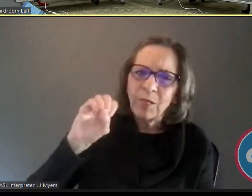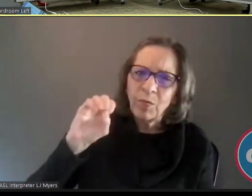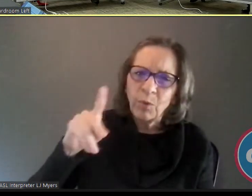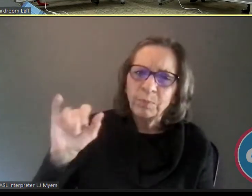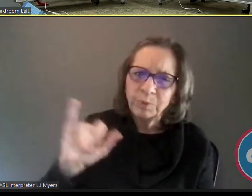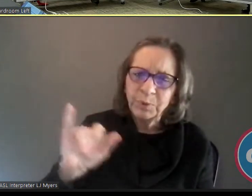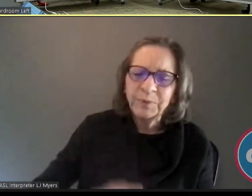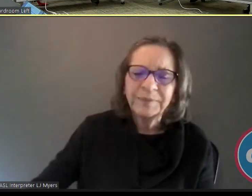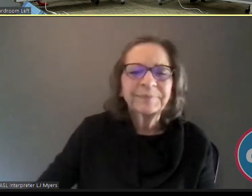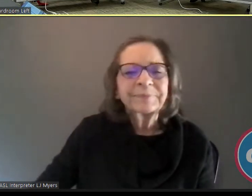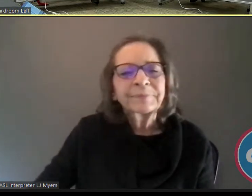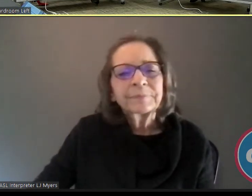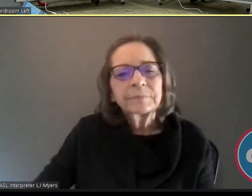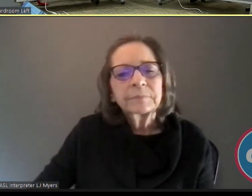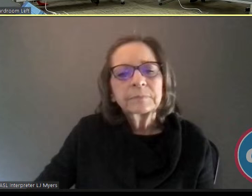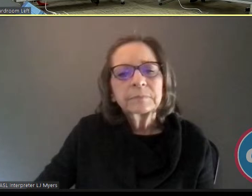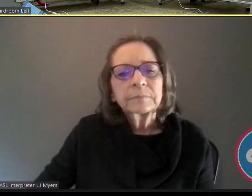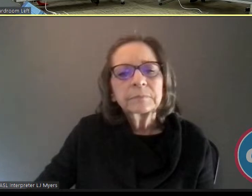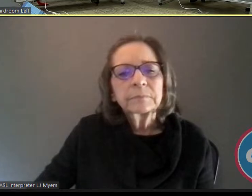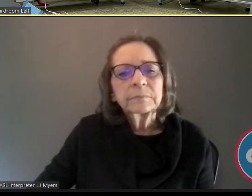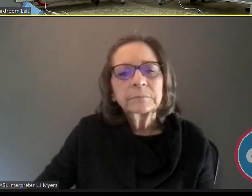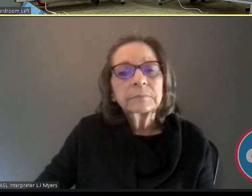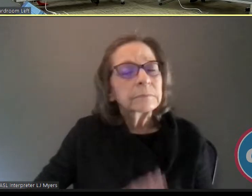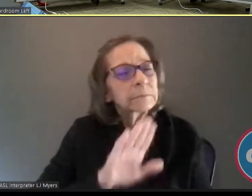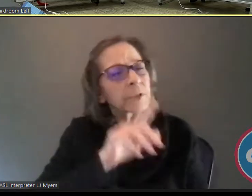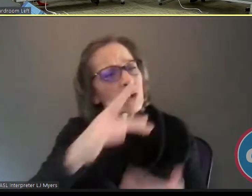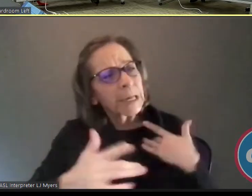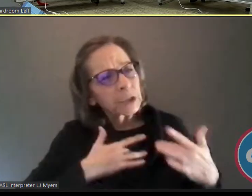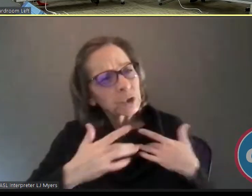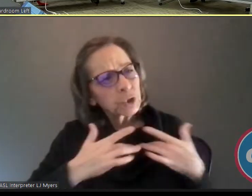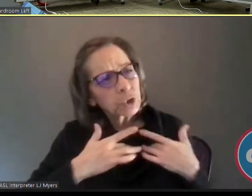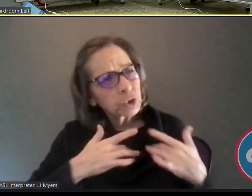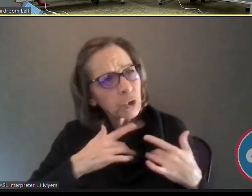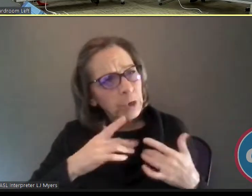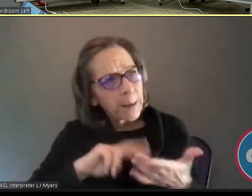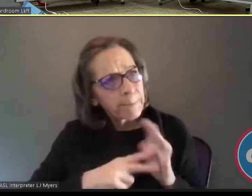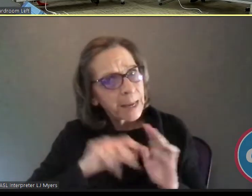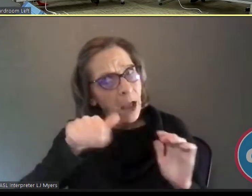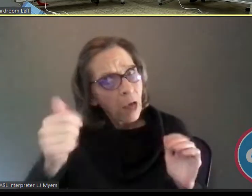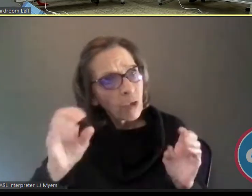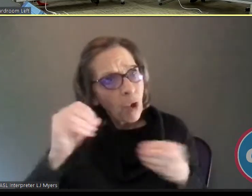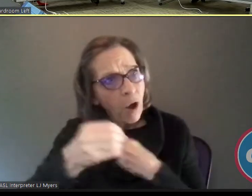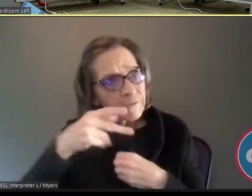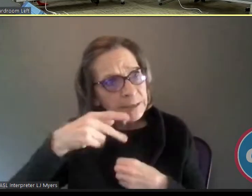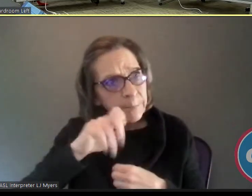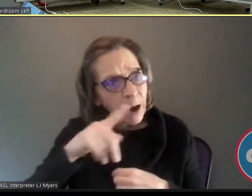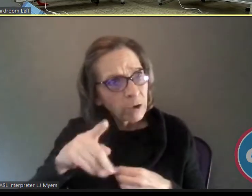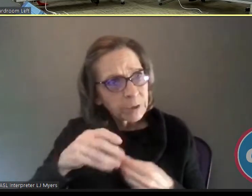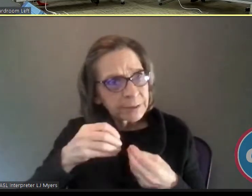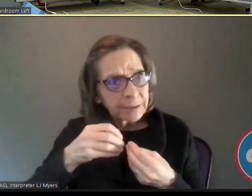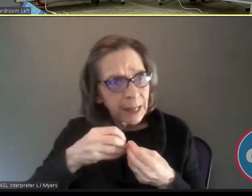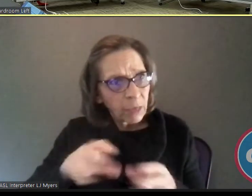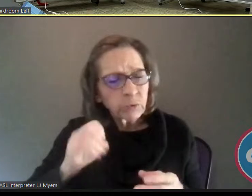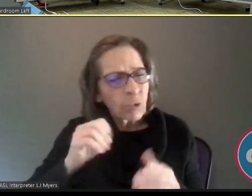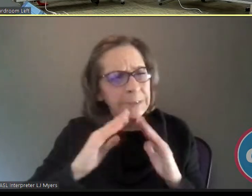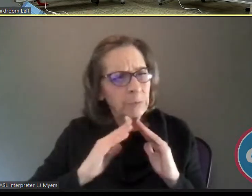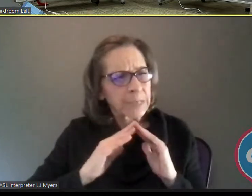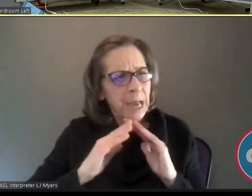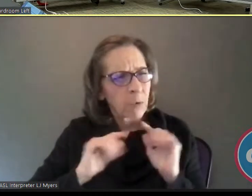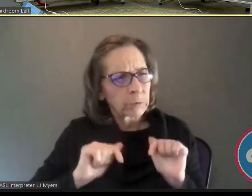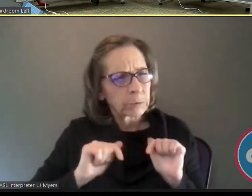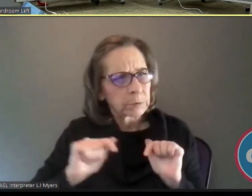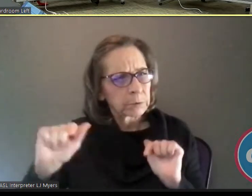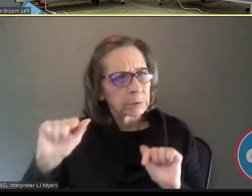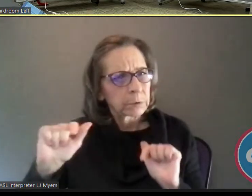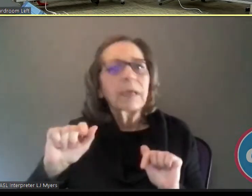The concern of something getting lost in the shuffle, is it that those other office parks get lost in the shuffle, or that the downtown? The